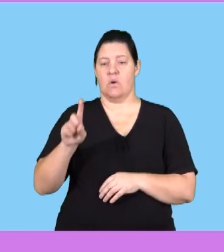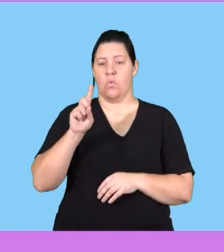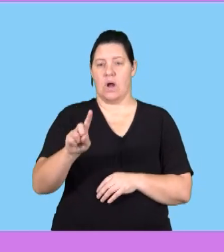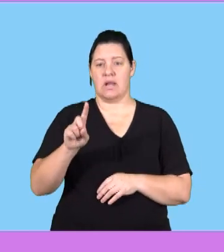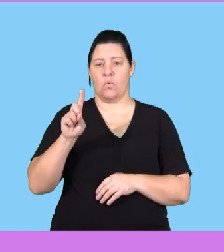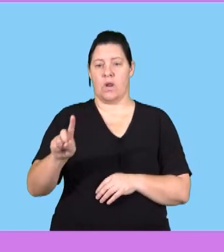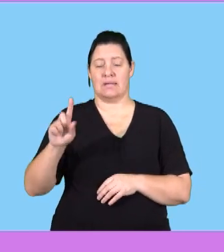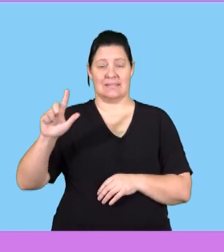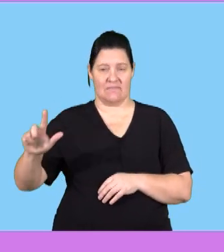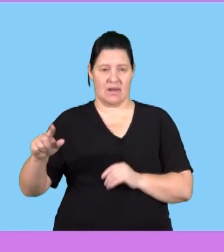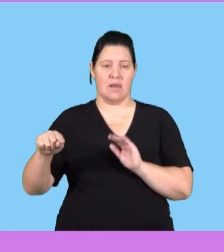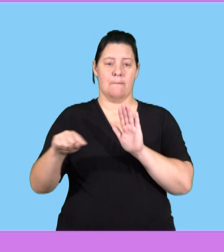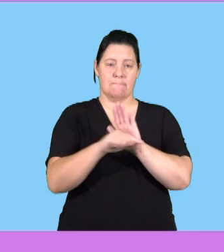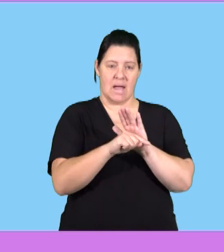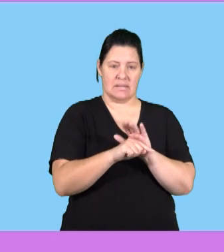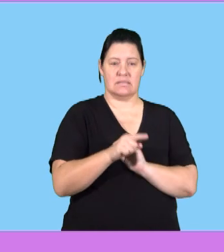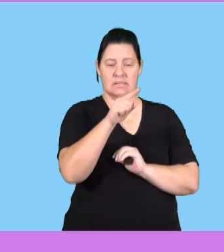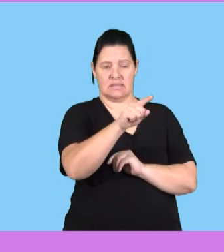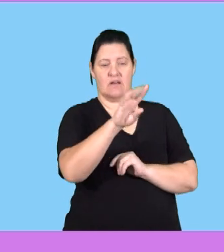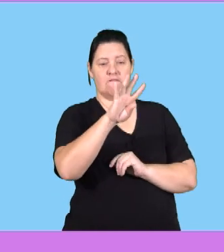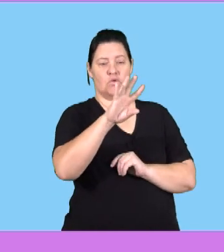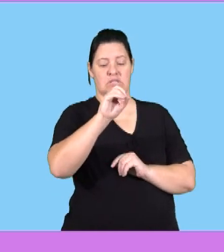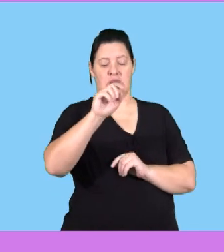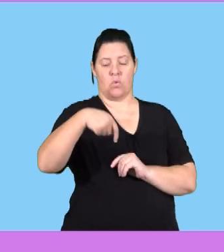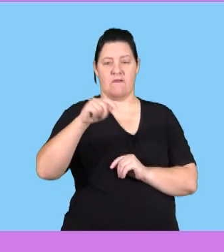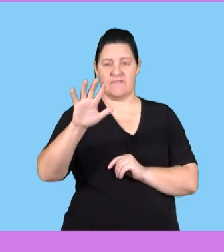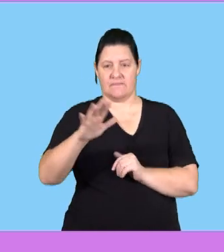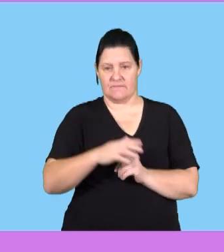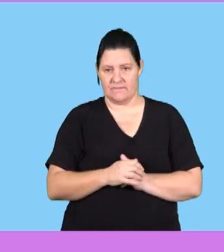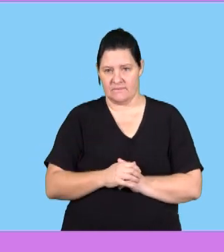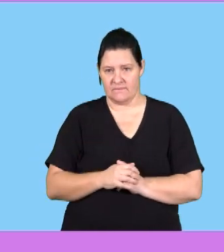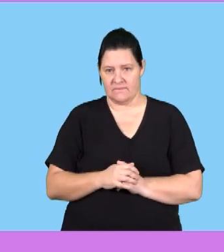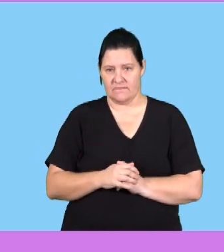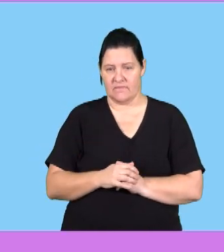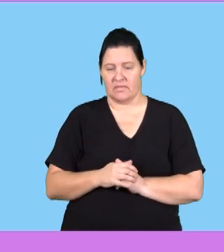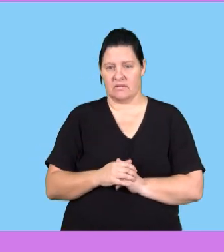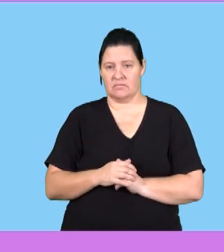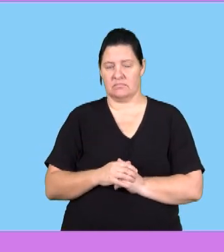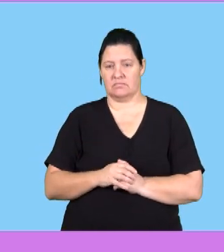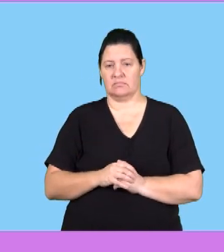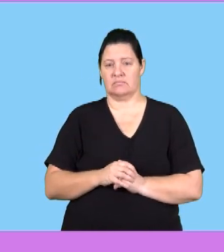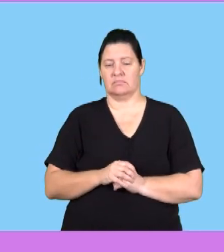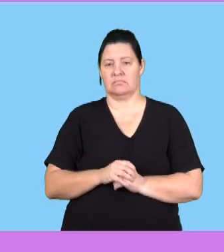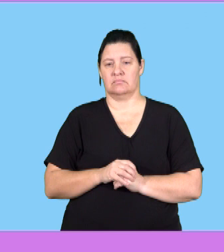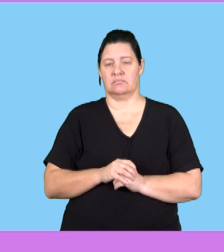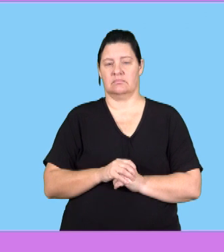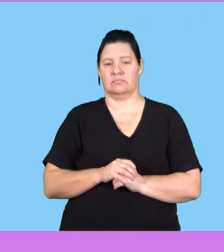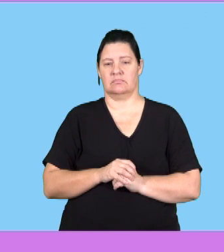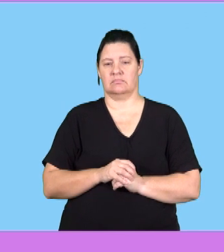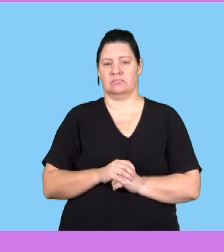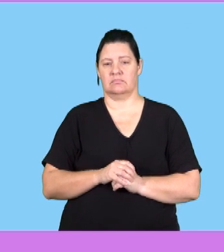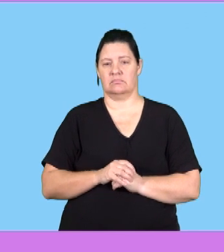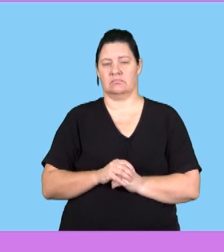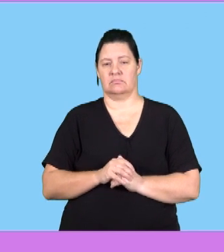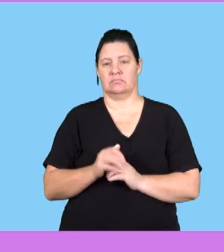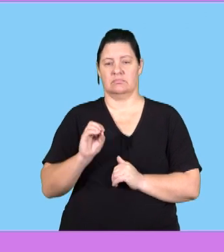Q3 equals 117 minus what is the value of Q1? That is 40,5, 40 and a half, right?